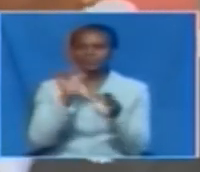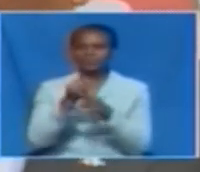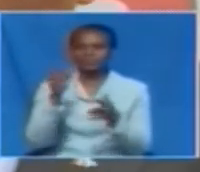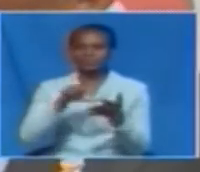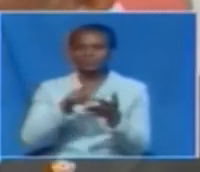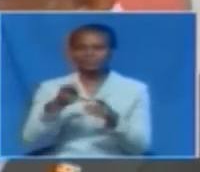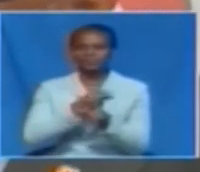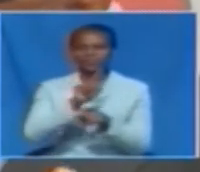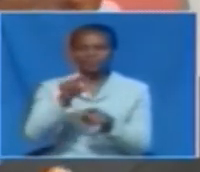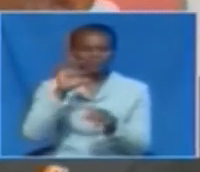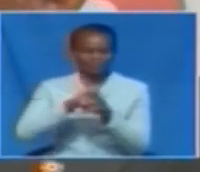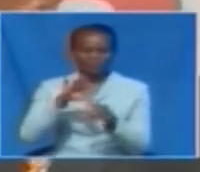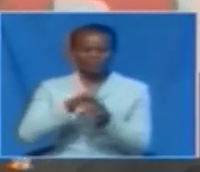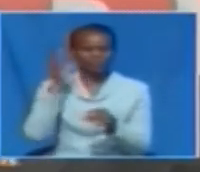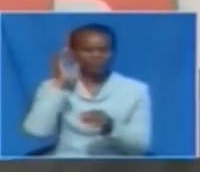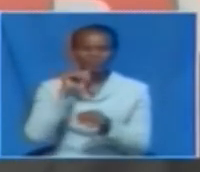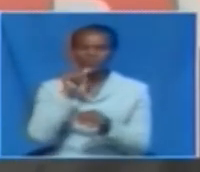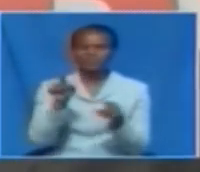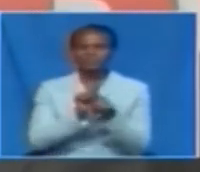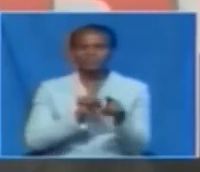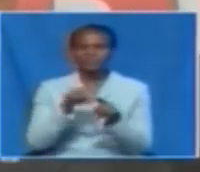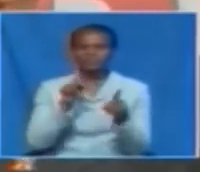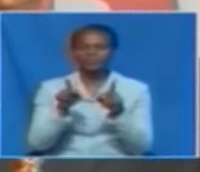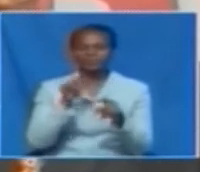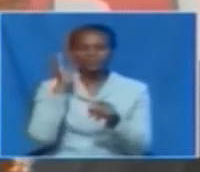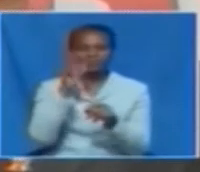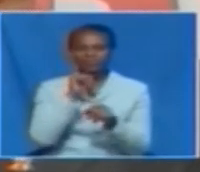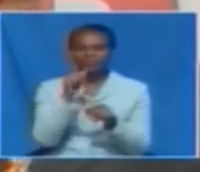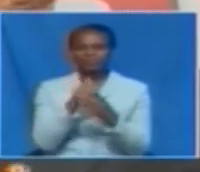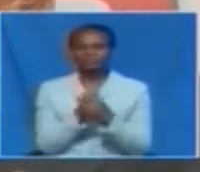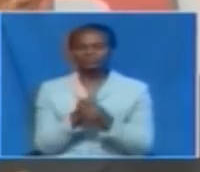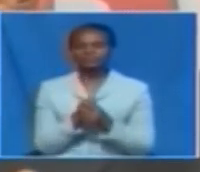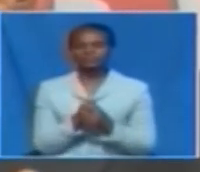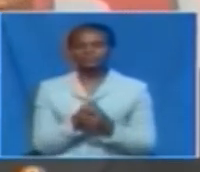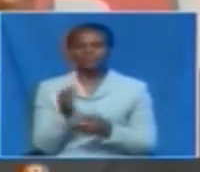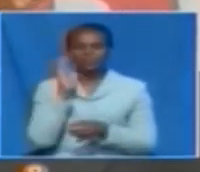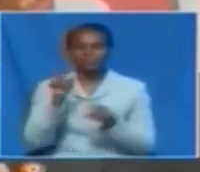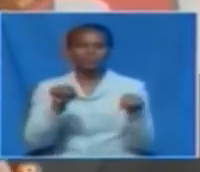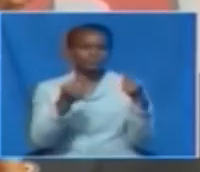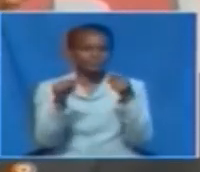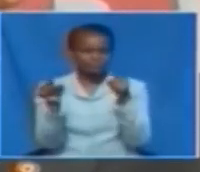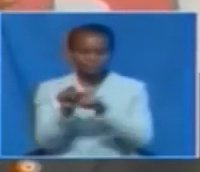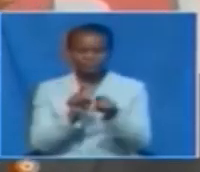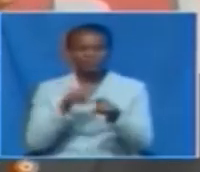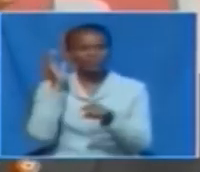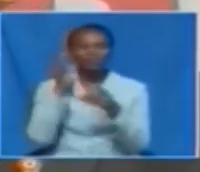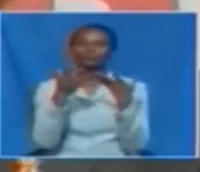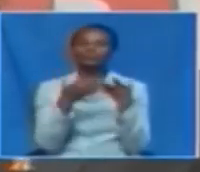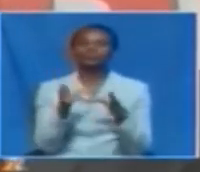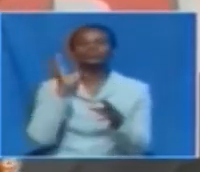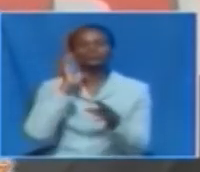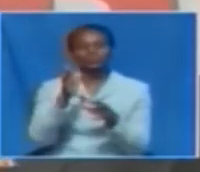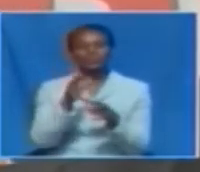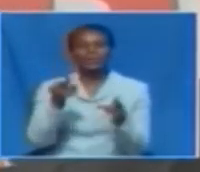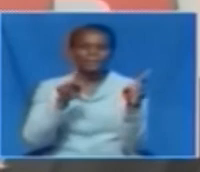comes from will not vote for him, and the grassroots of the party where he goes will be in rebellion against him, and they will lose.